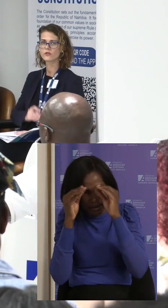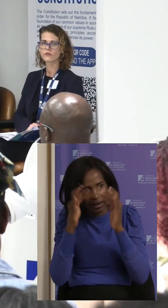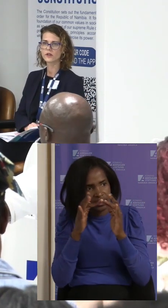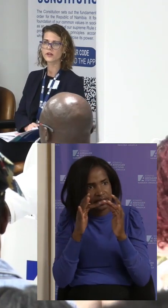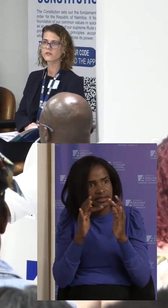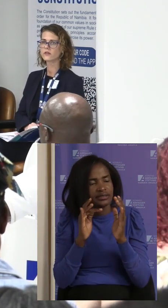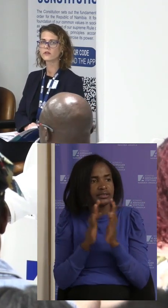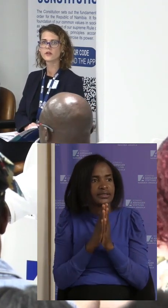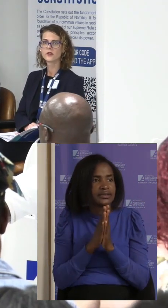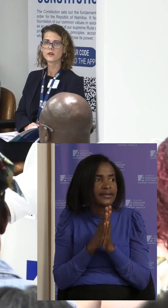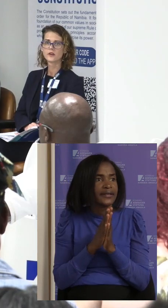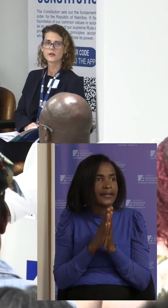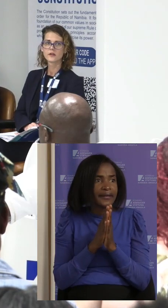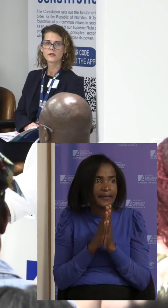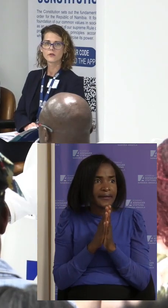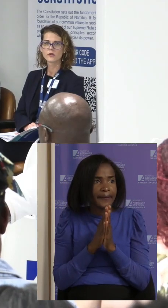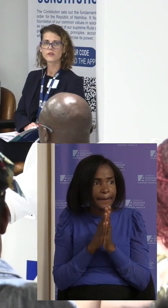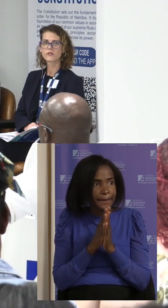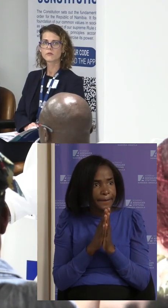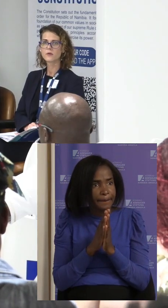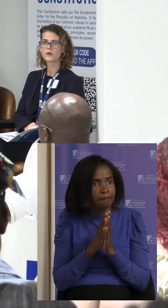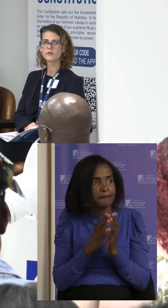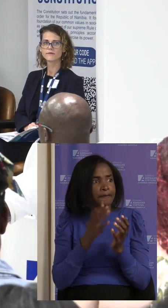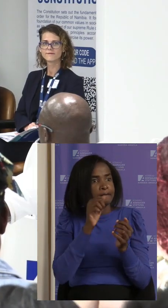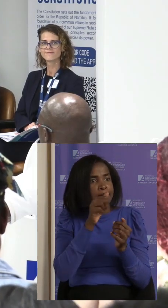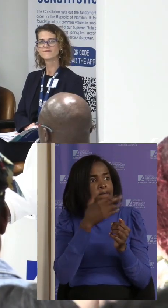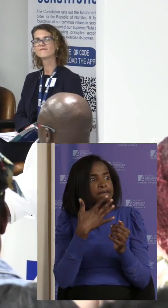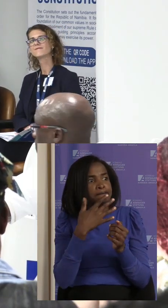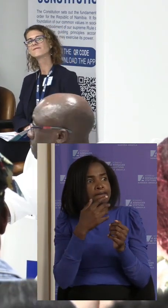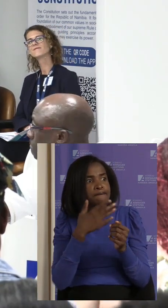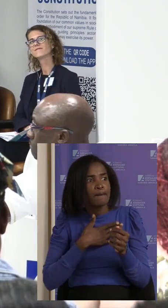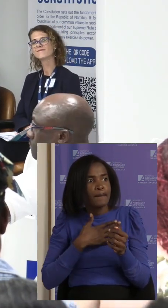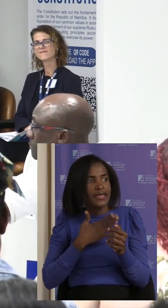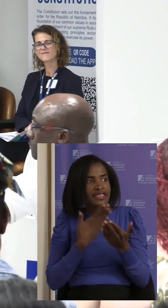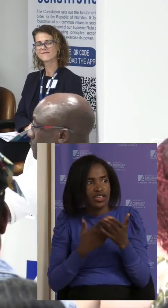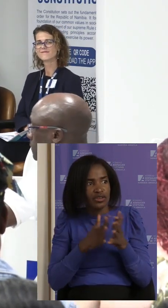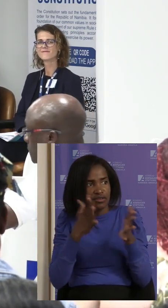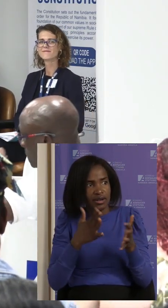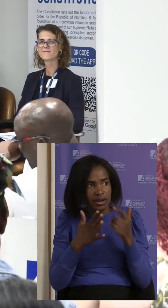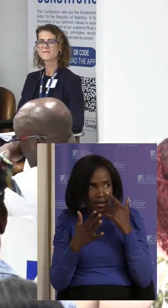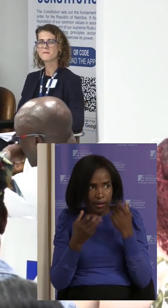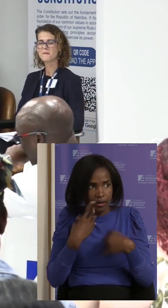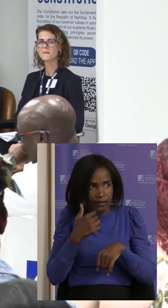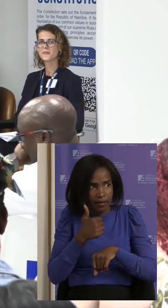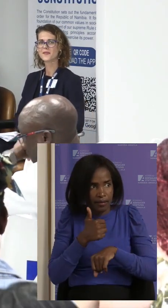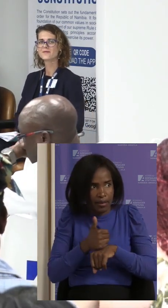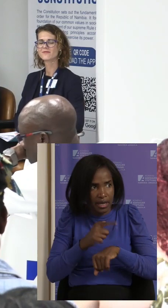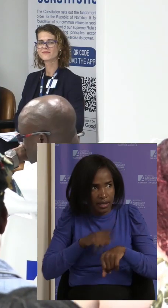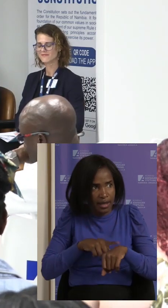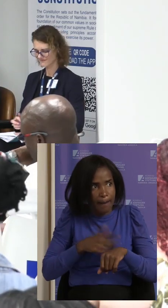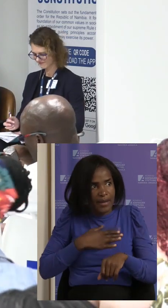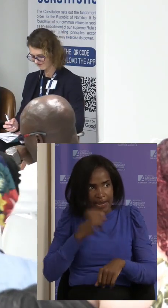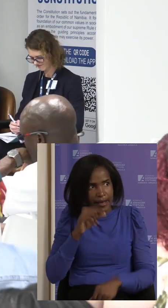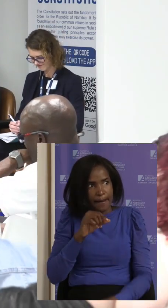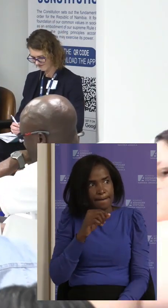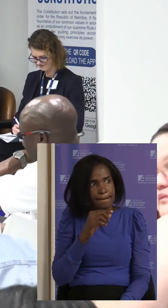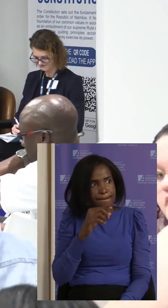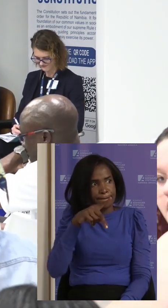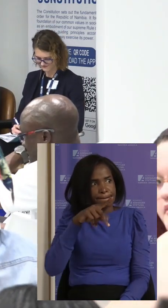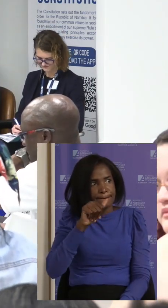on to the next audience member. Thank you very much for the platform. My name is Patrick Sam. I am an